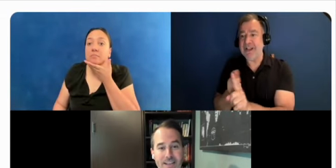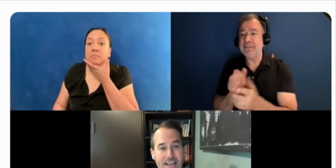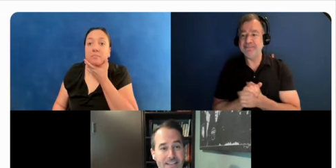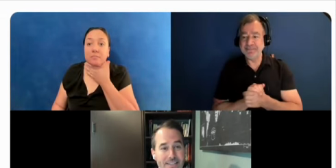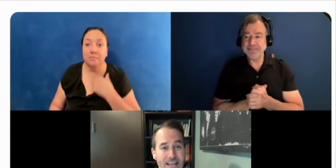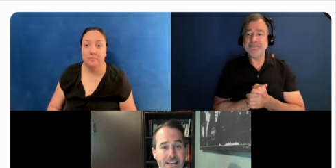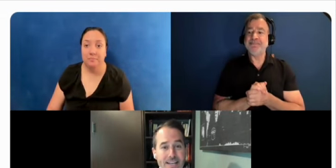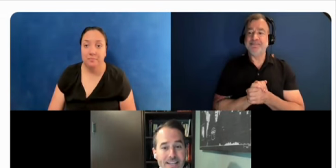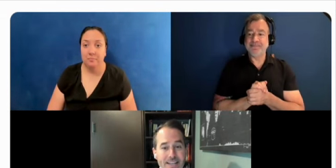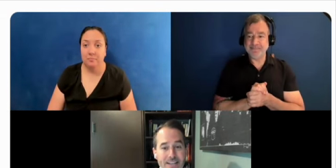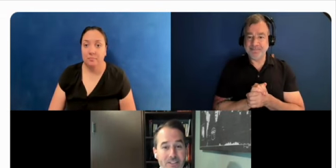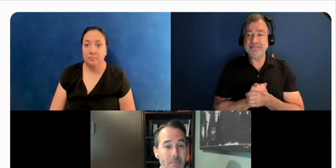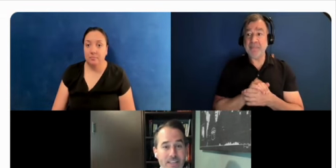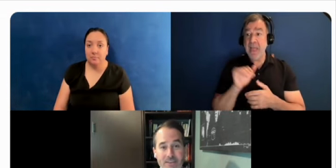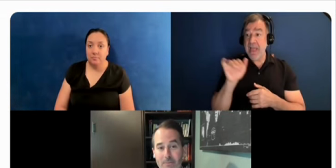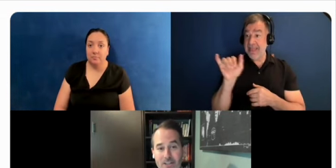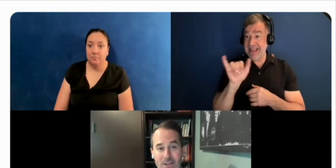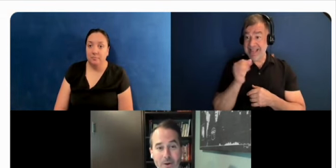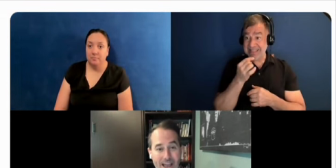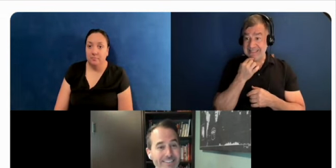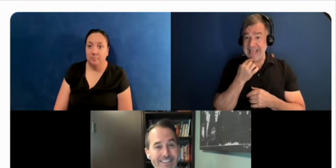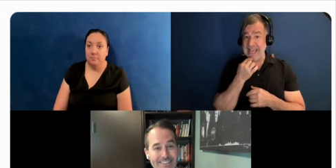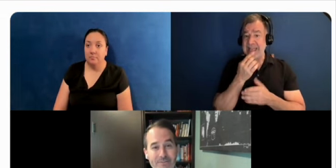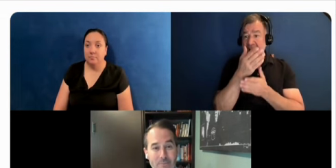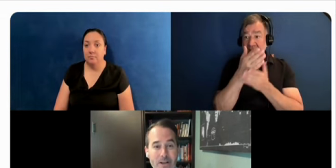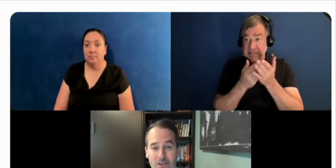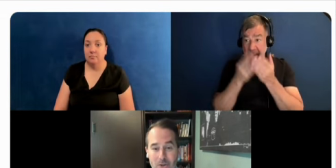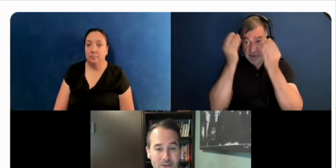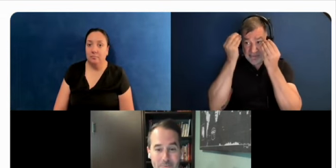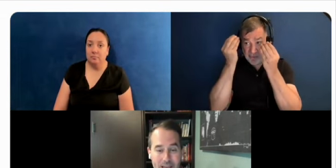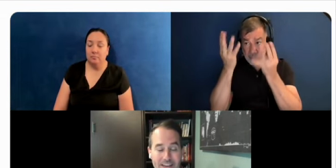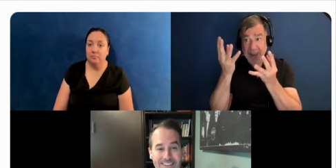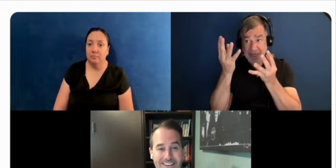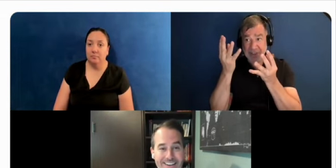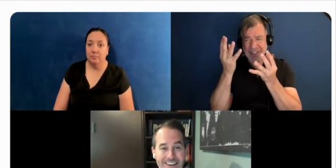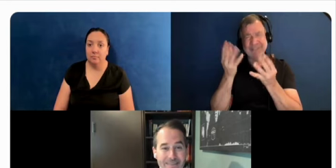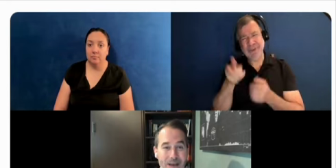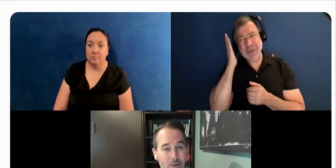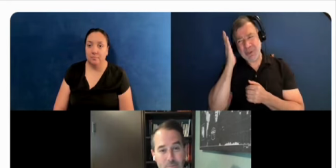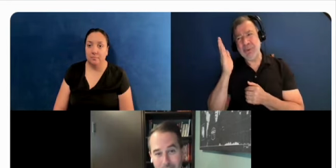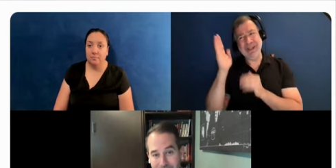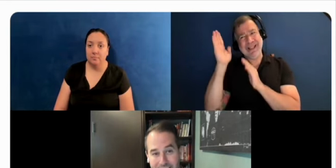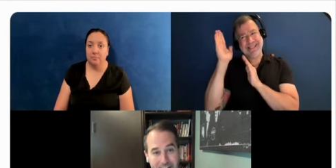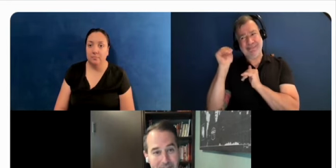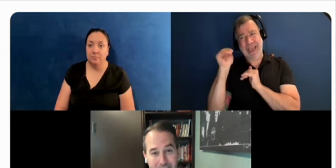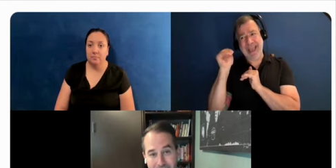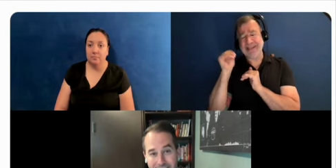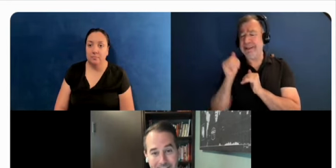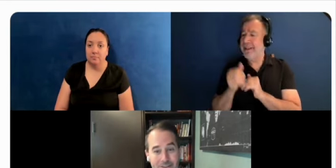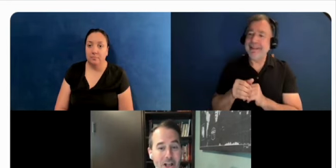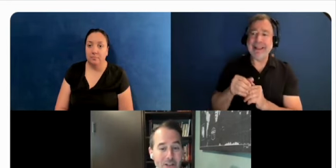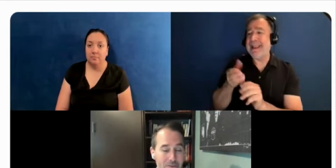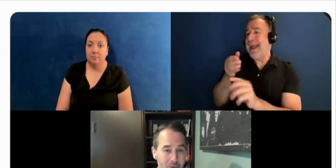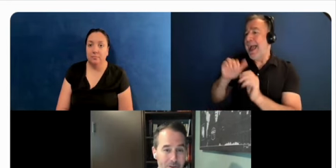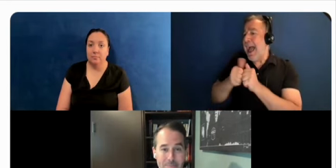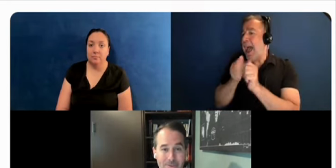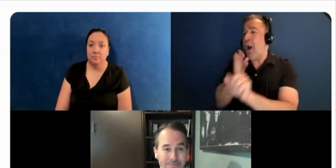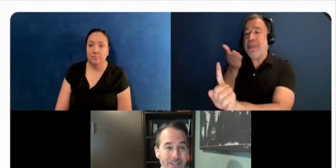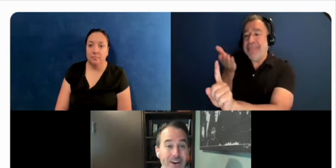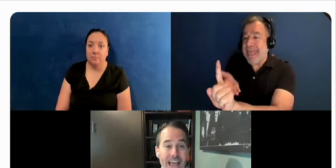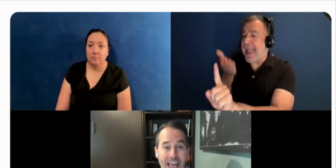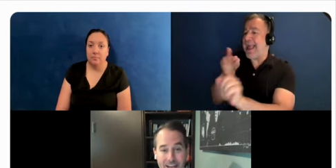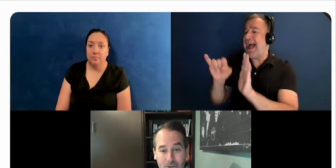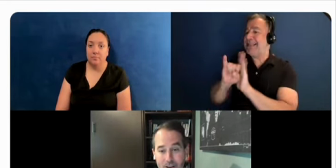Like I said, some of the information that we're asking is information you would expect. how this person identifies, their